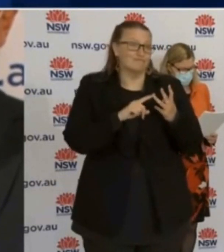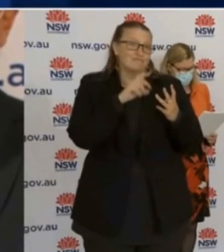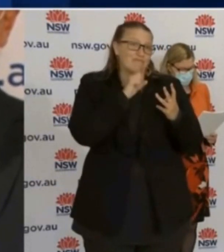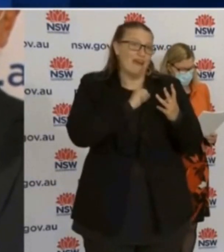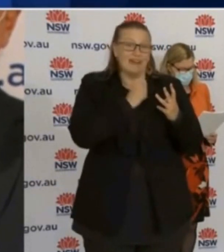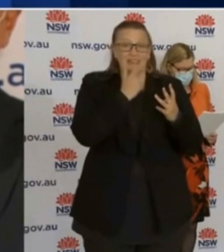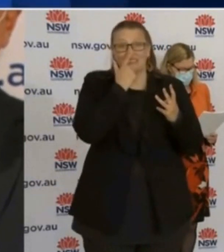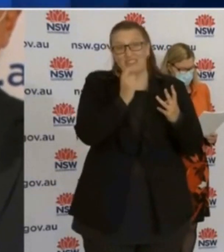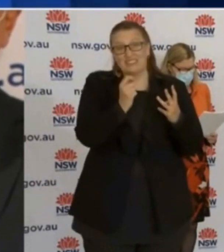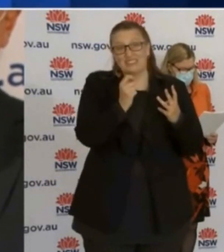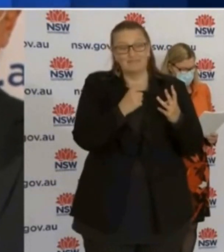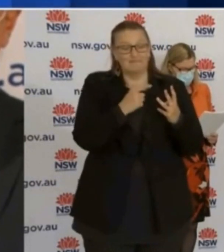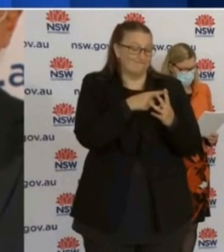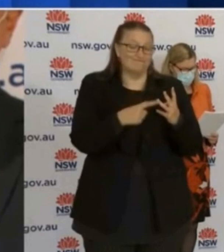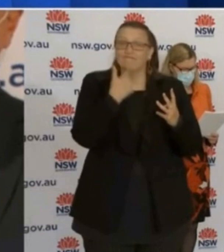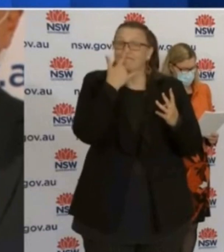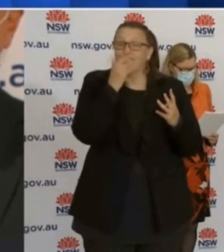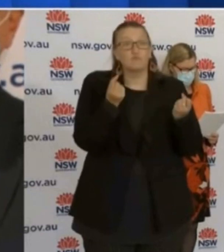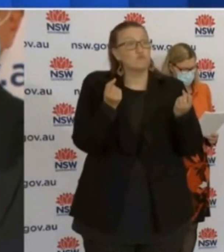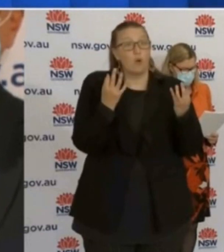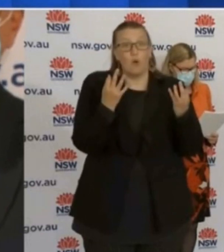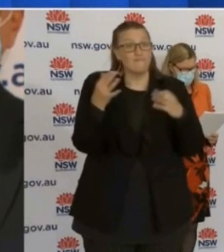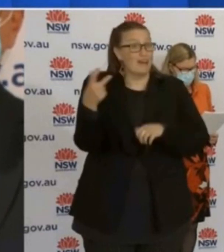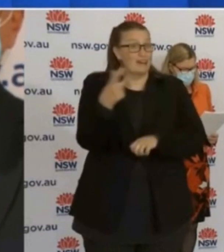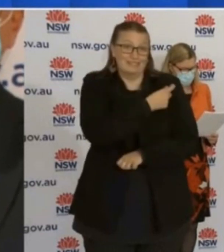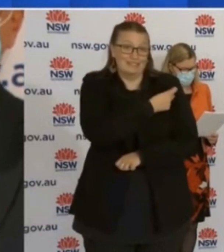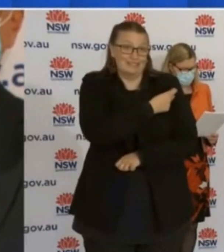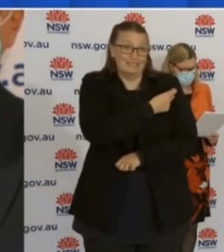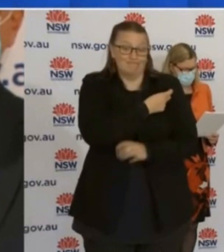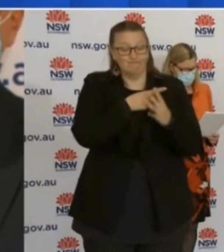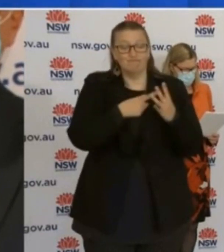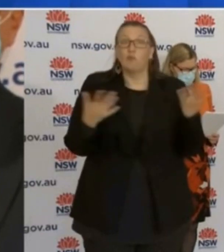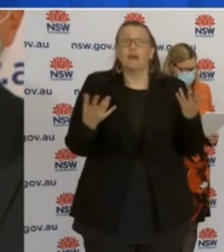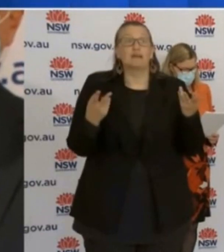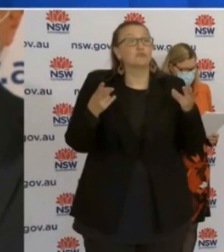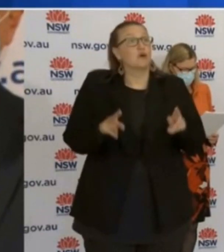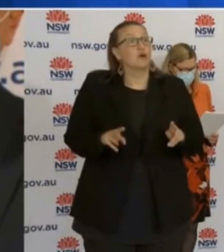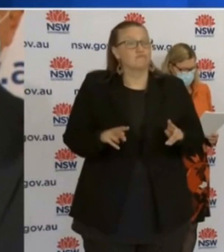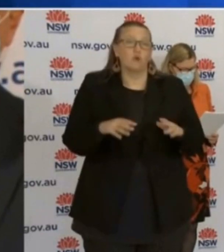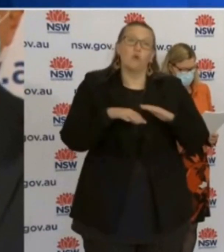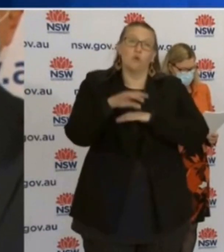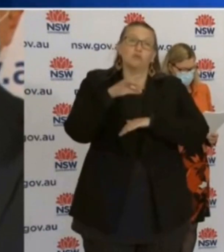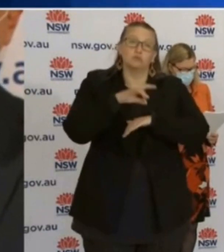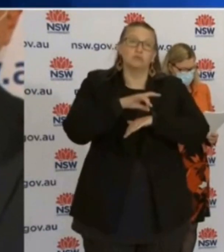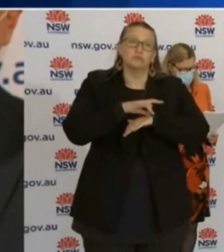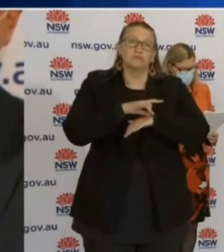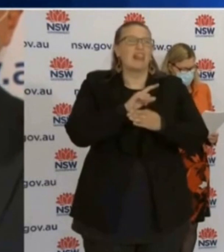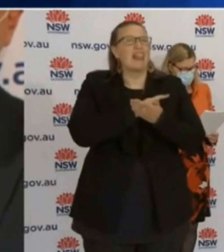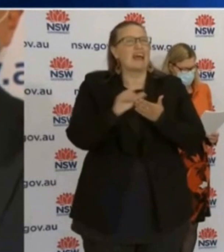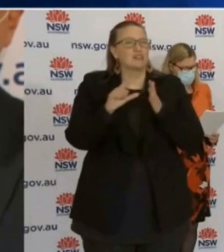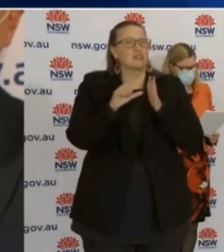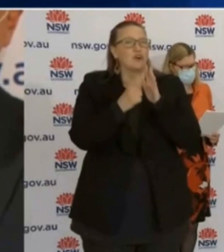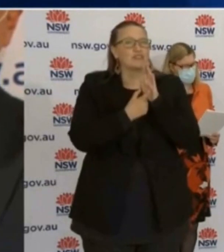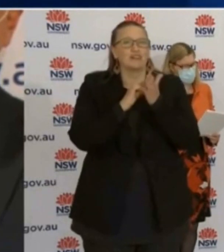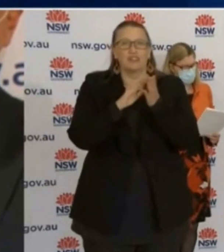None of the 3 were vaccinated and all 3 died in hospital, and Dr Chant will explain those circumstances. There was also an additional death,